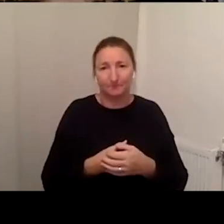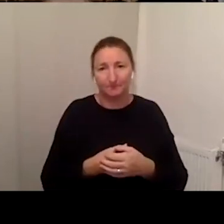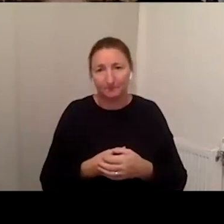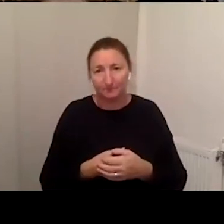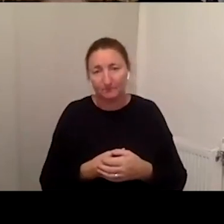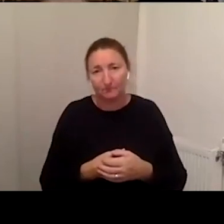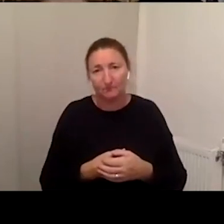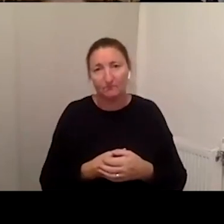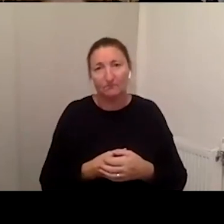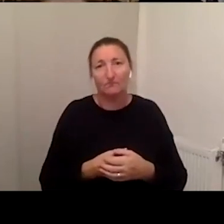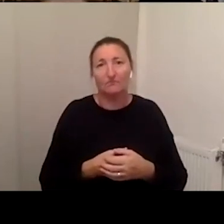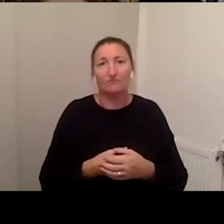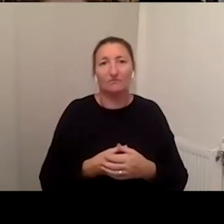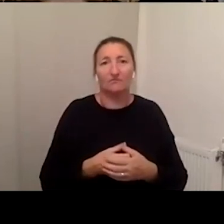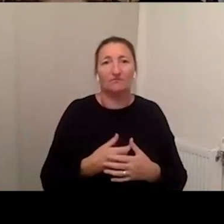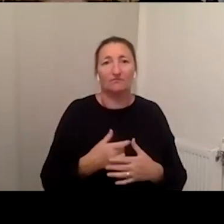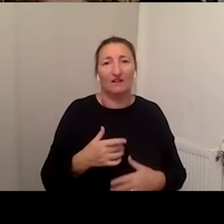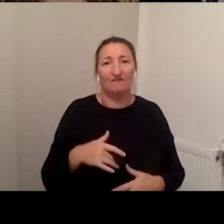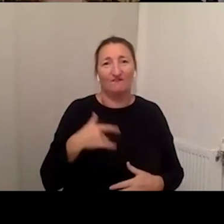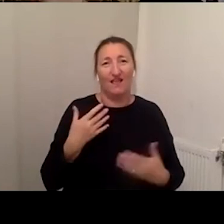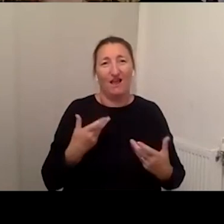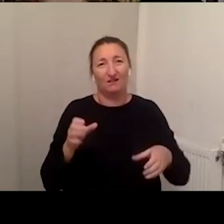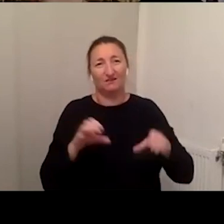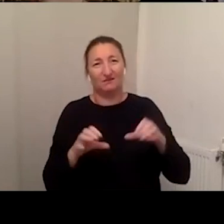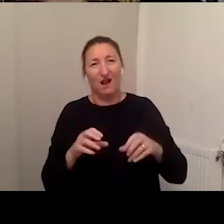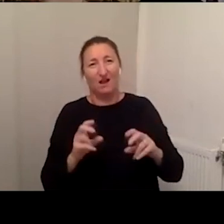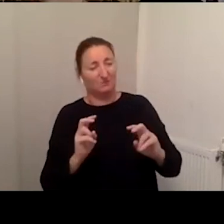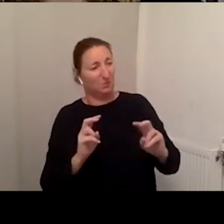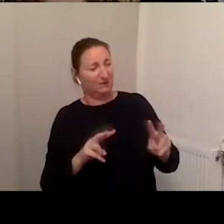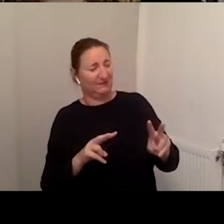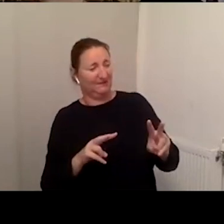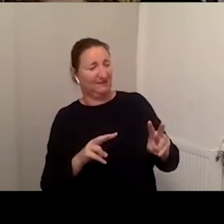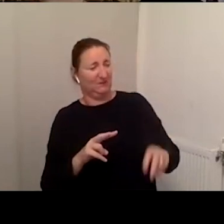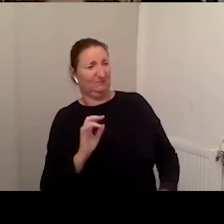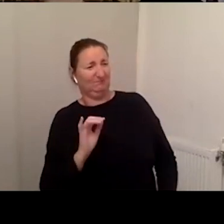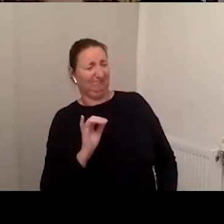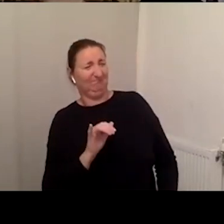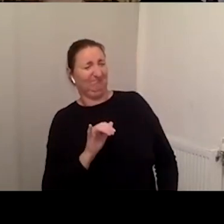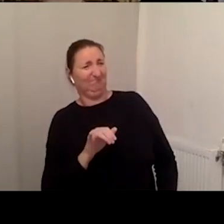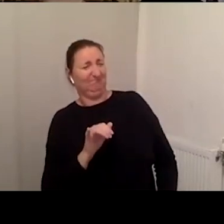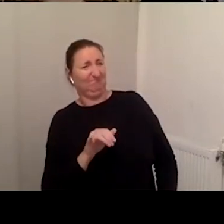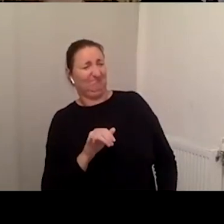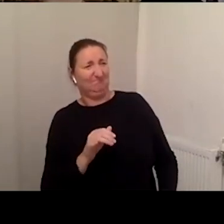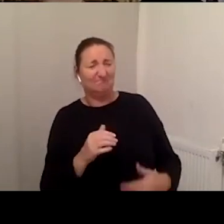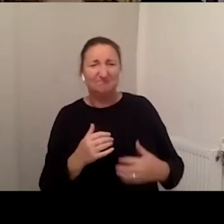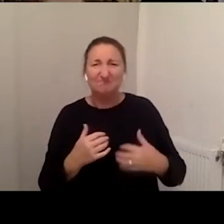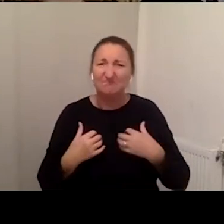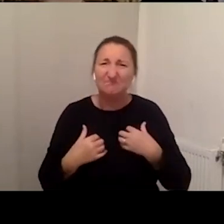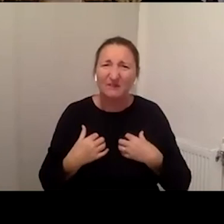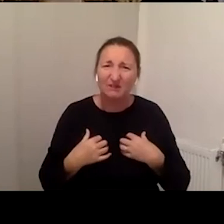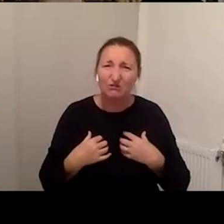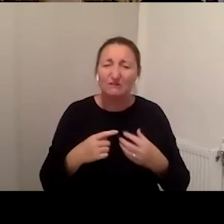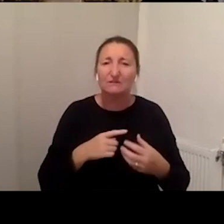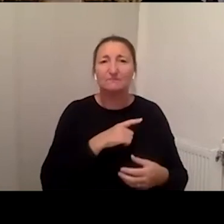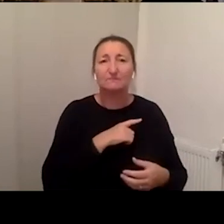be too sarcastic, but from a scientific point of view, this is an extremely interesting endeavor, because we're talking about